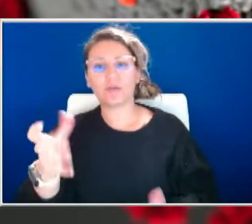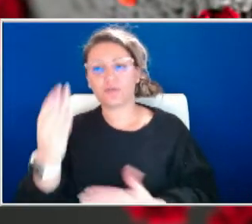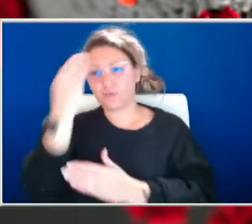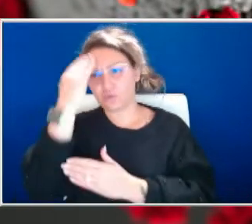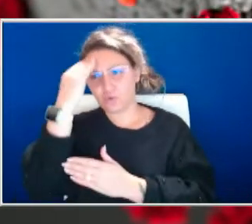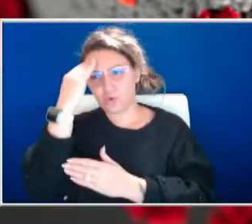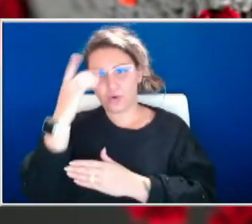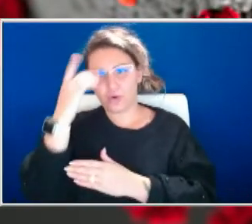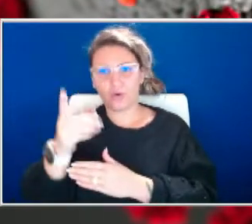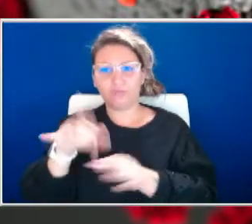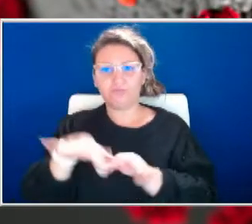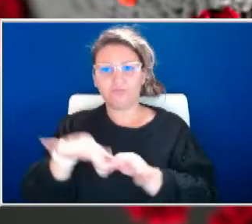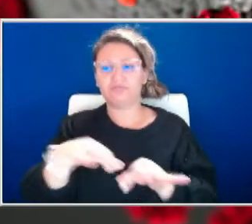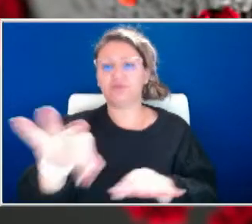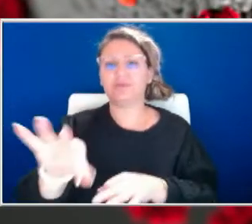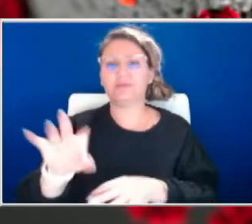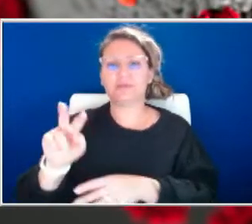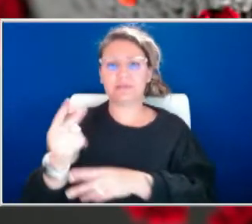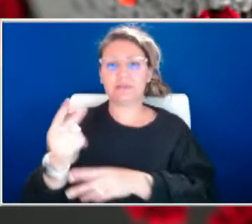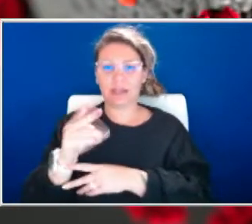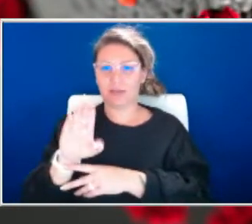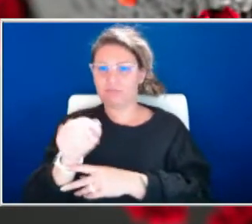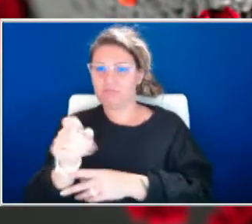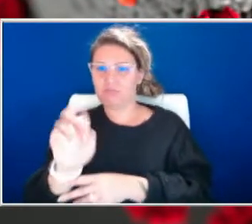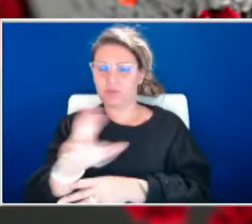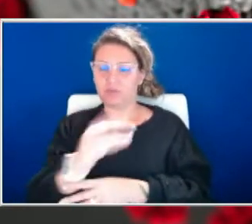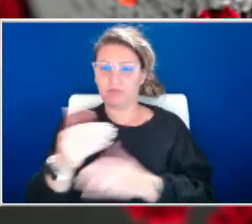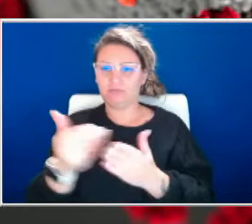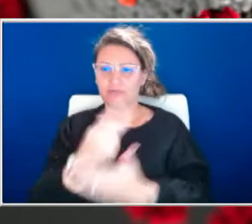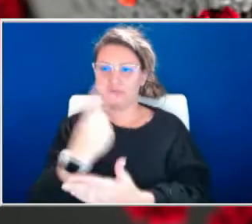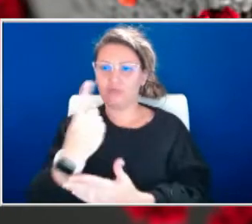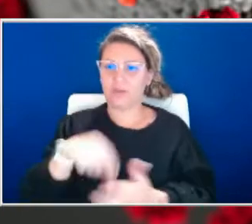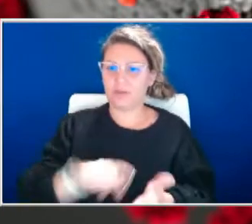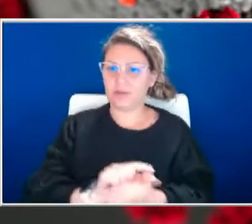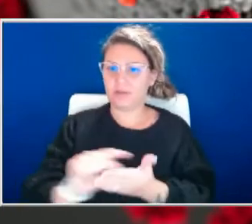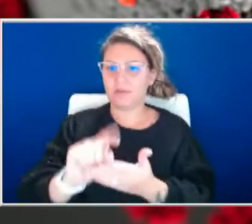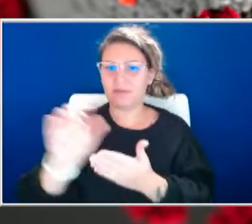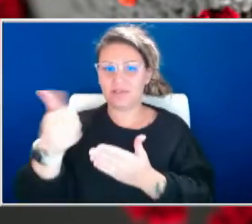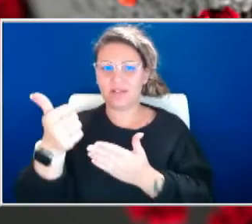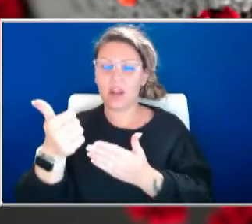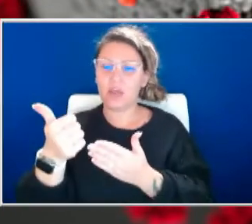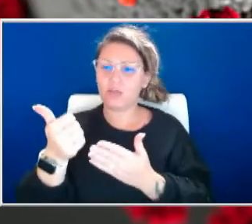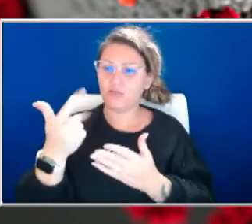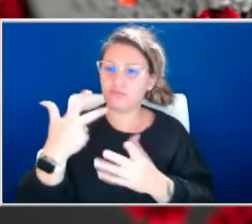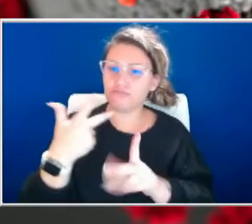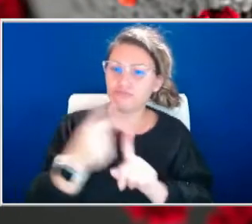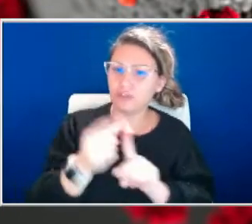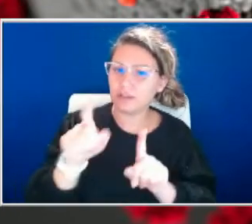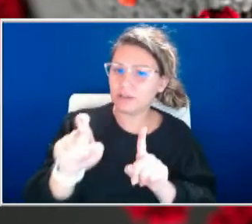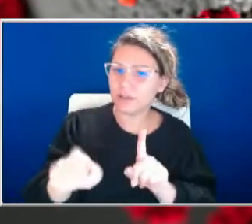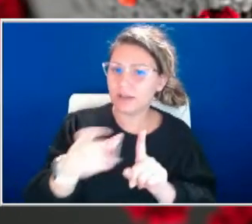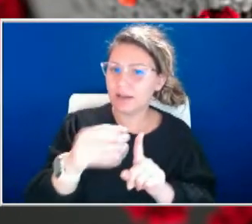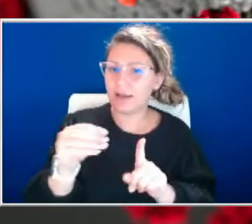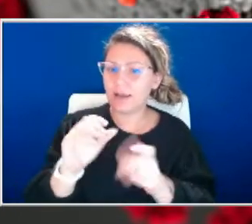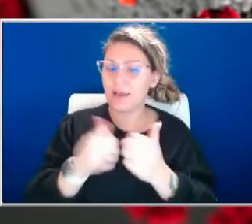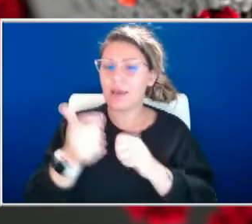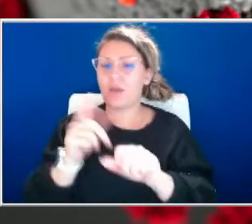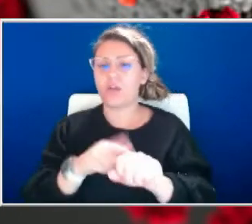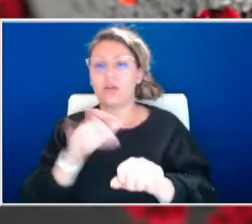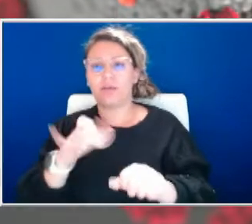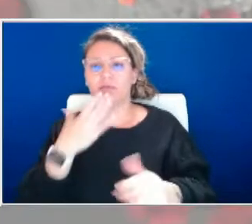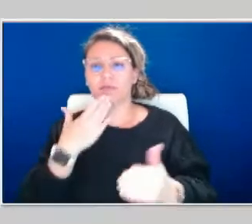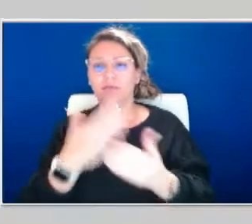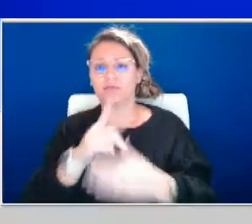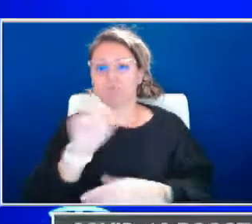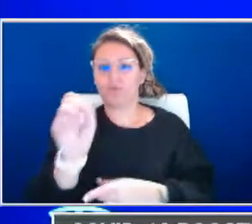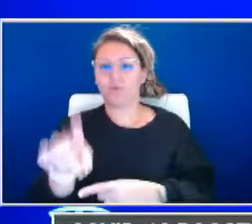your second booster and got the new one this week, is another shot needed, and how long? Yeah, so this is a really good question. I think a lot of